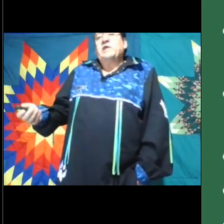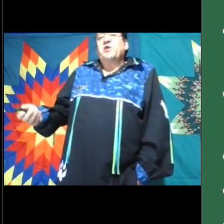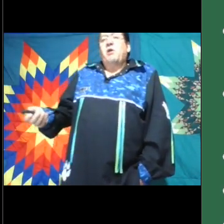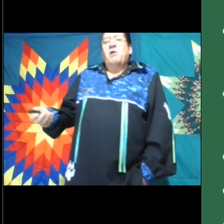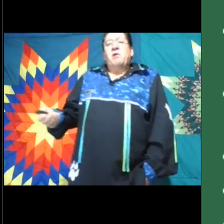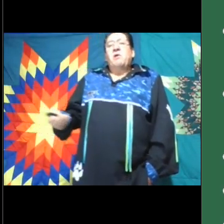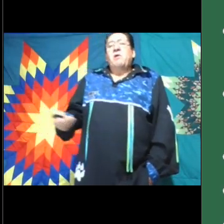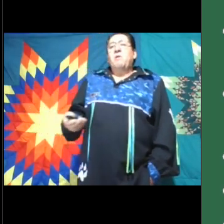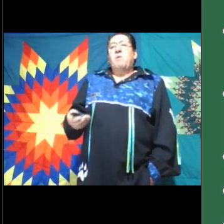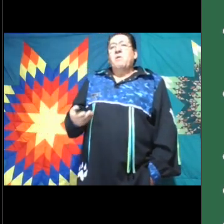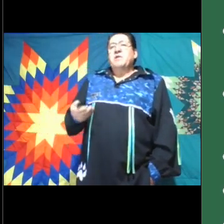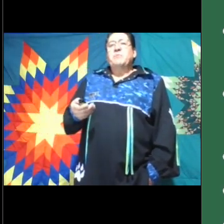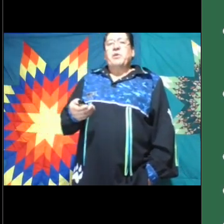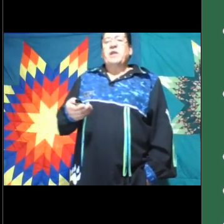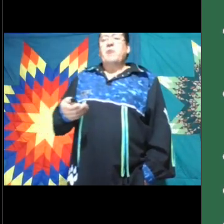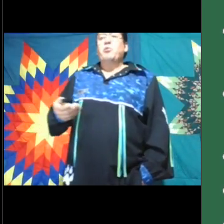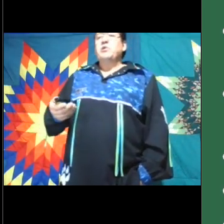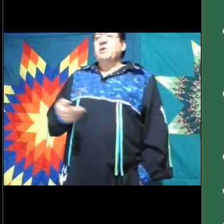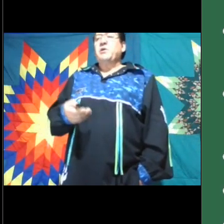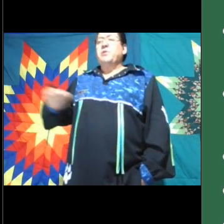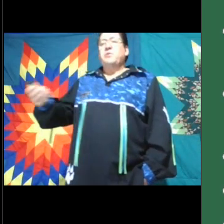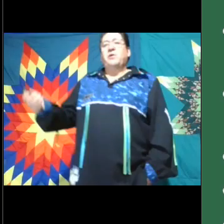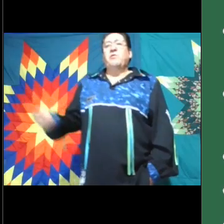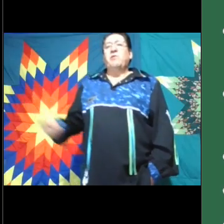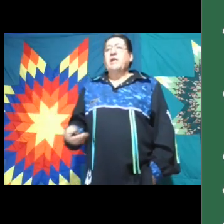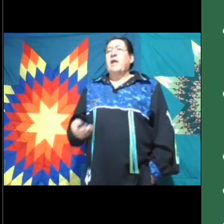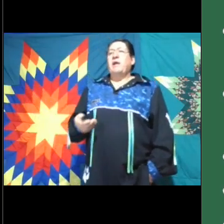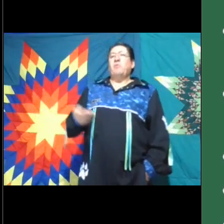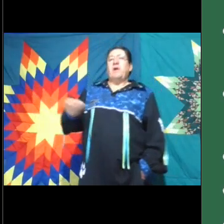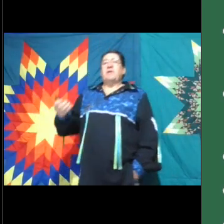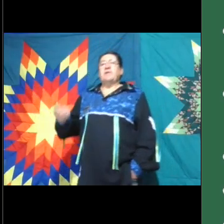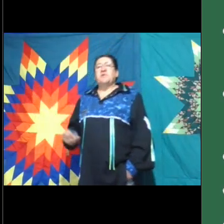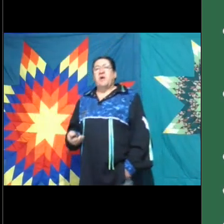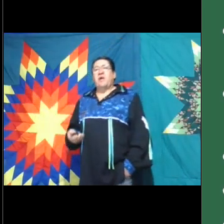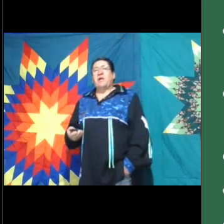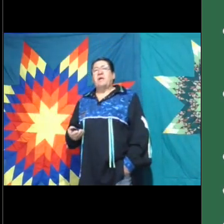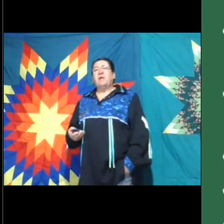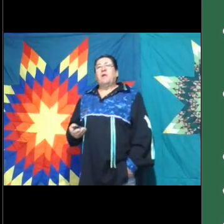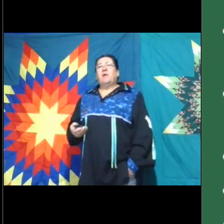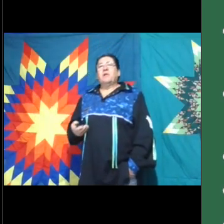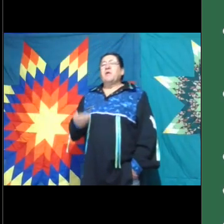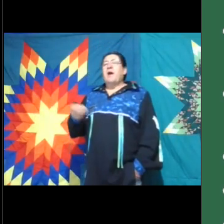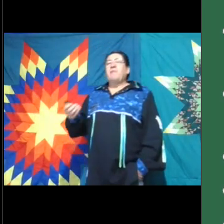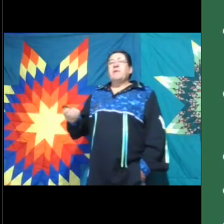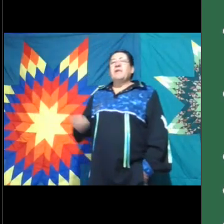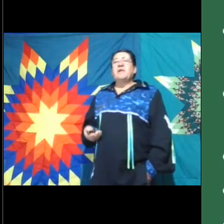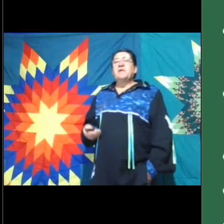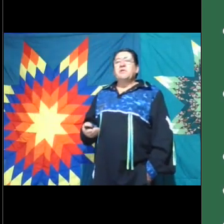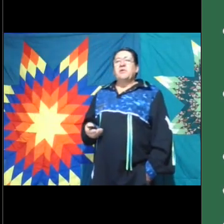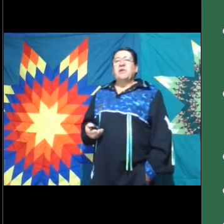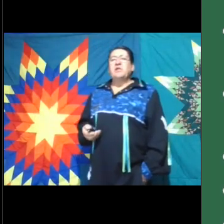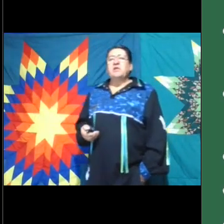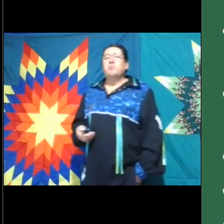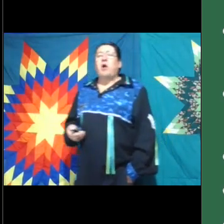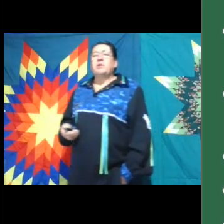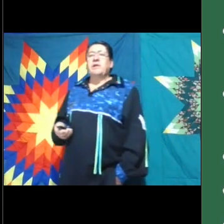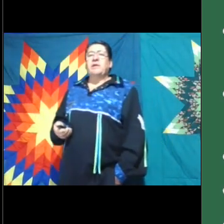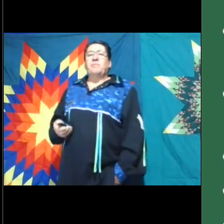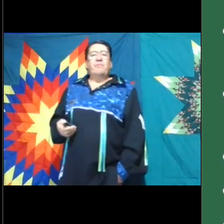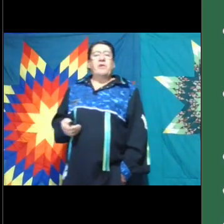support HR or just be that person to go to create that awareness and training? Do you have an Indigenous